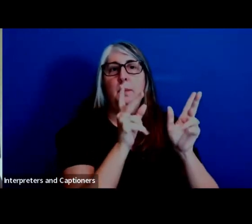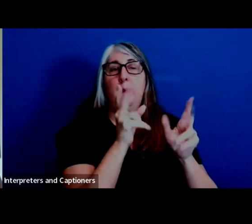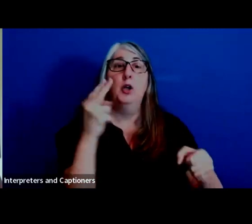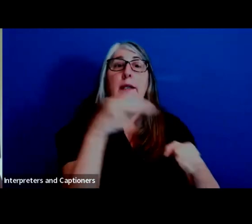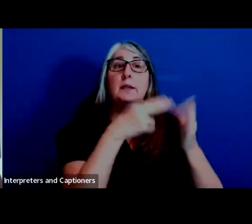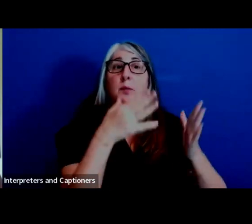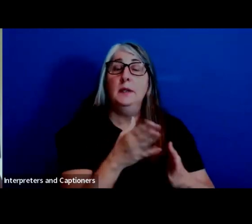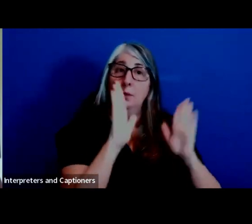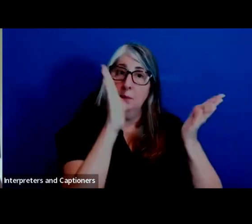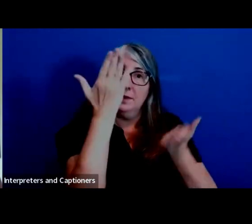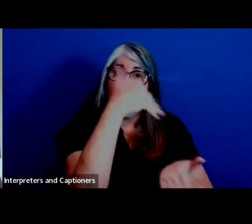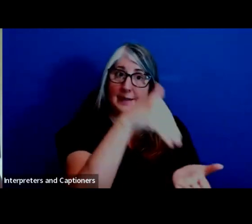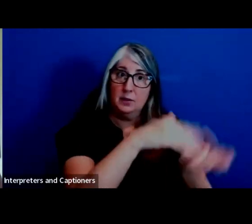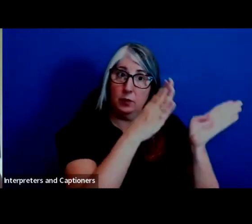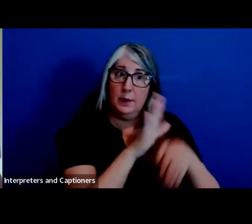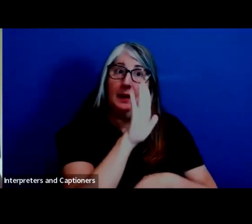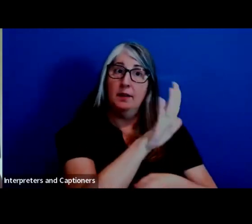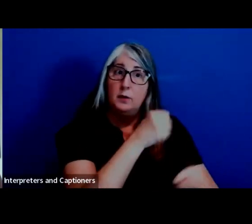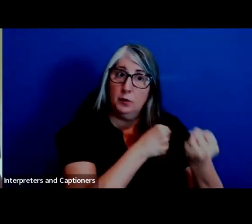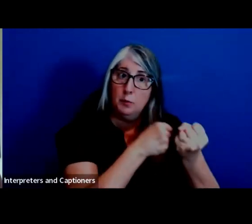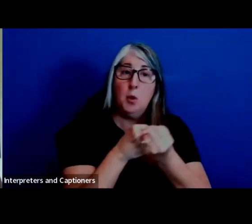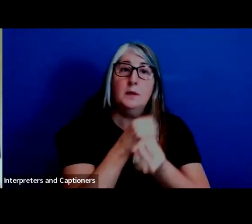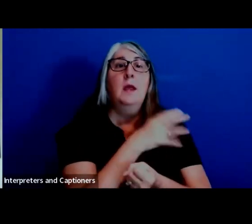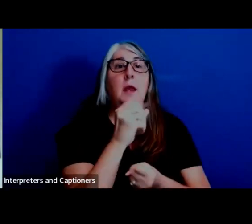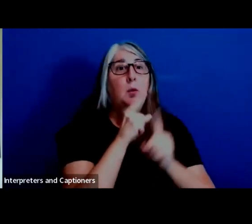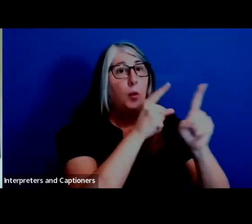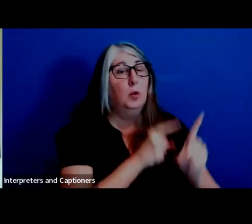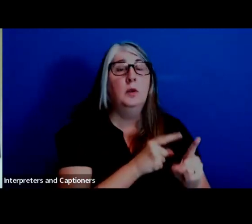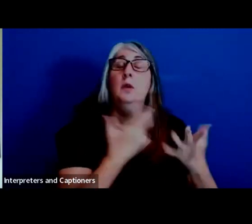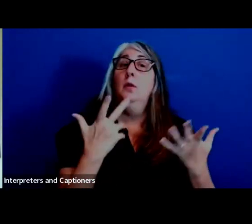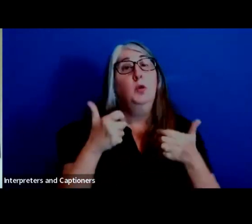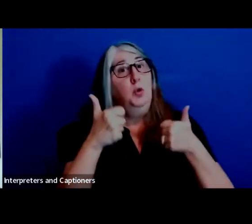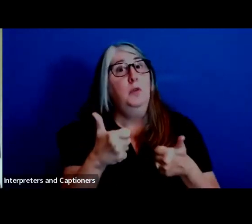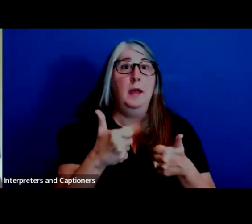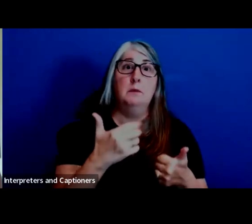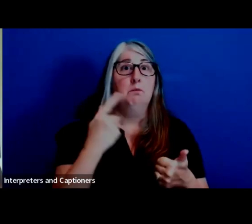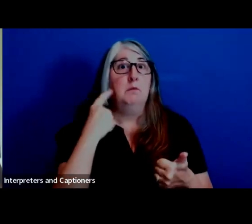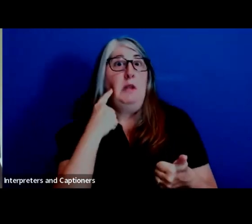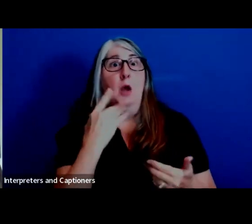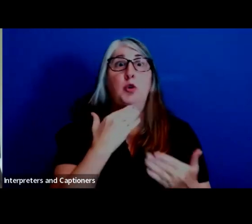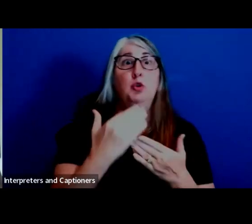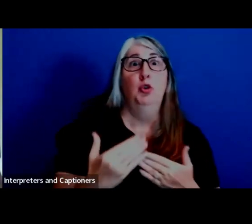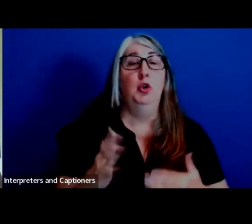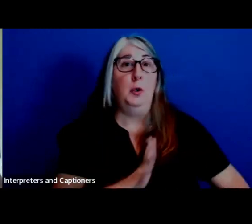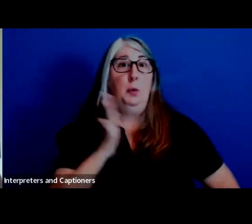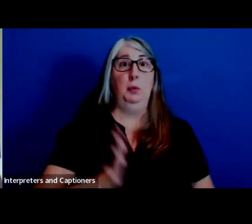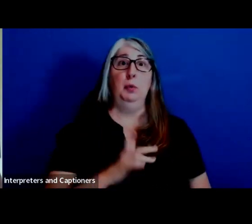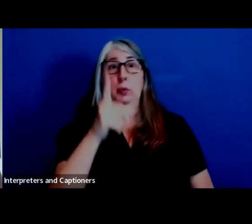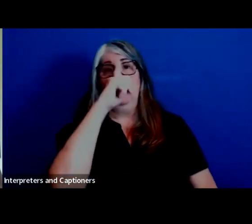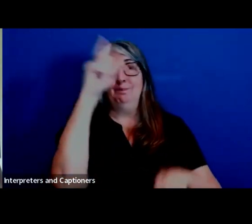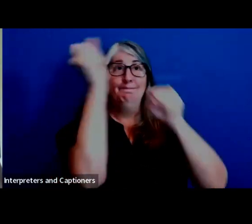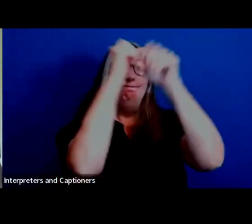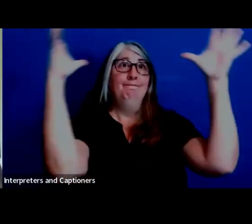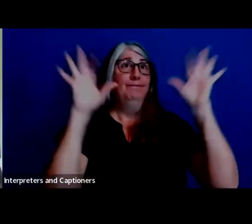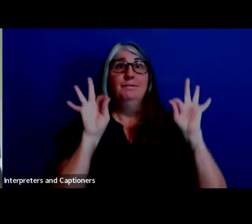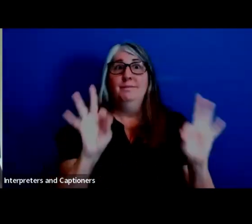their supports and goals. Okay, that's all well and good, and it sounds very lofty and idealistic. I mean, I don't have a